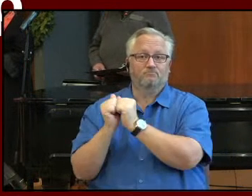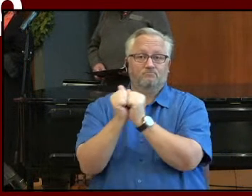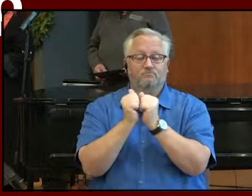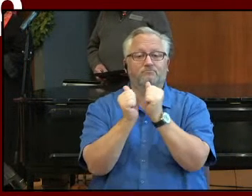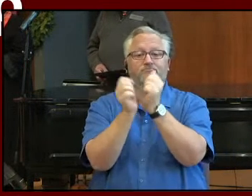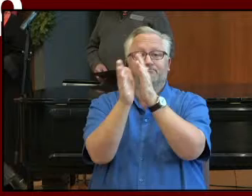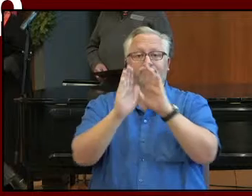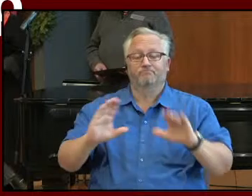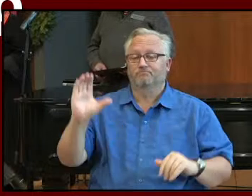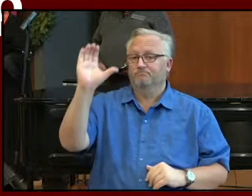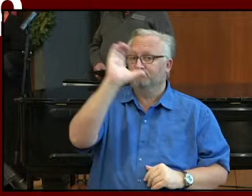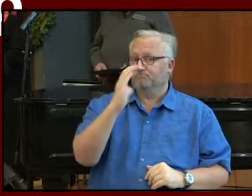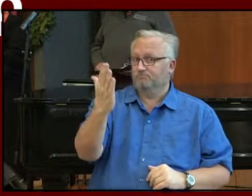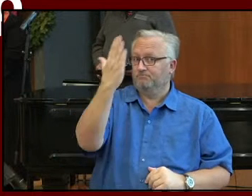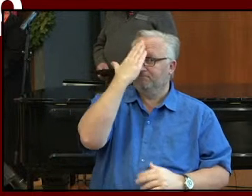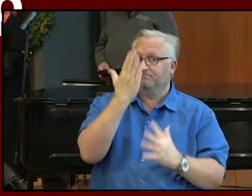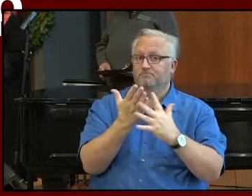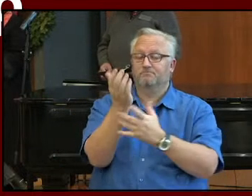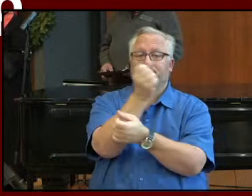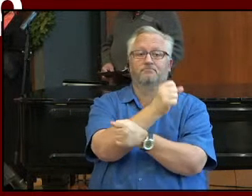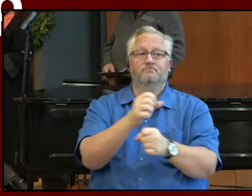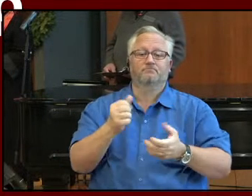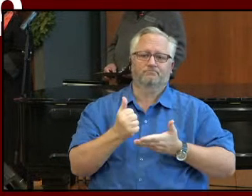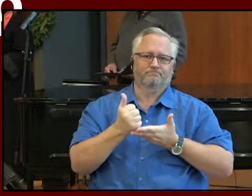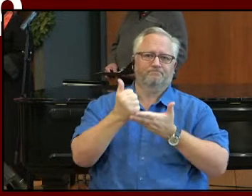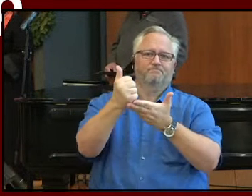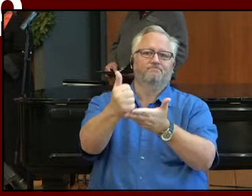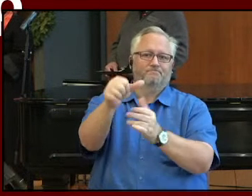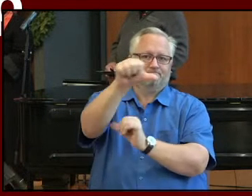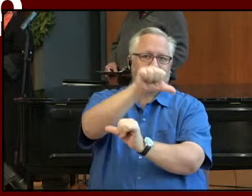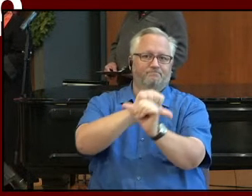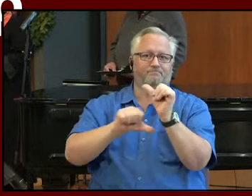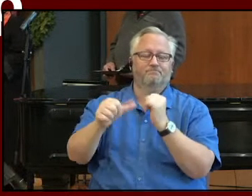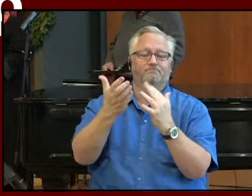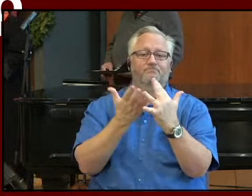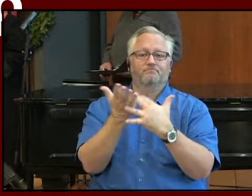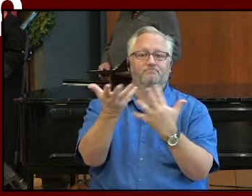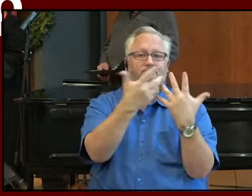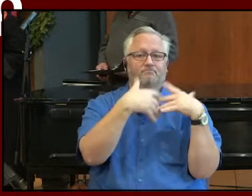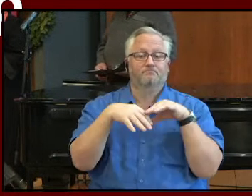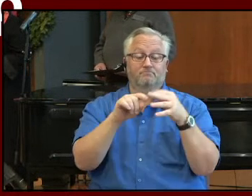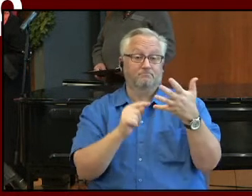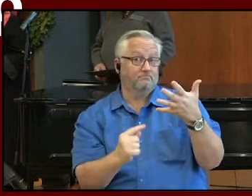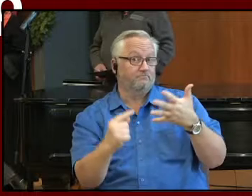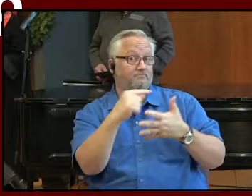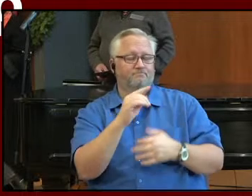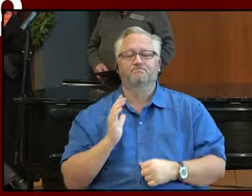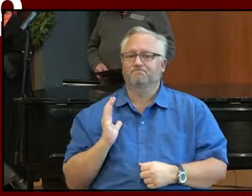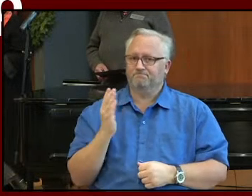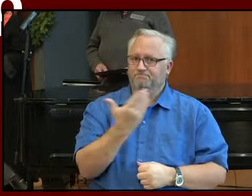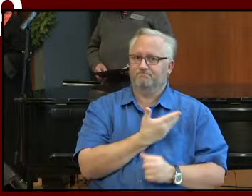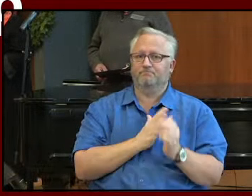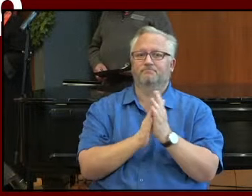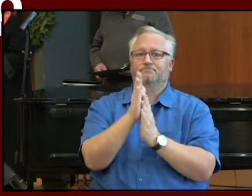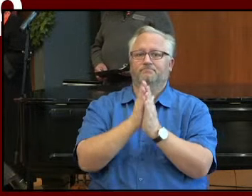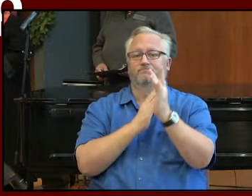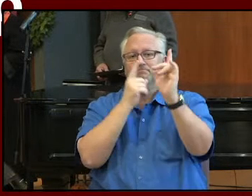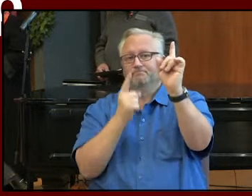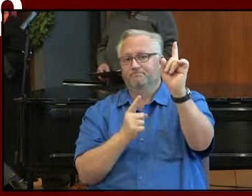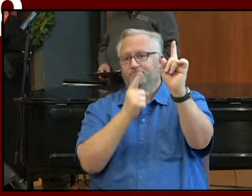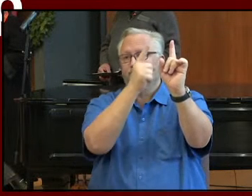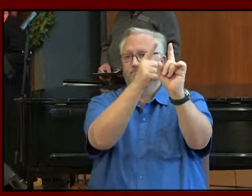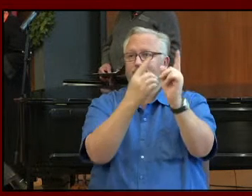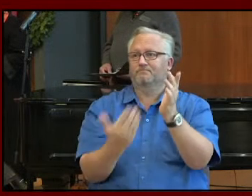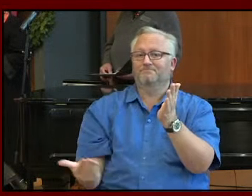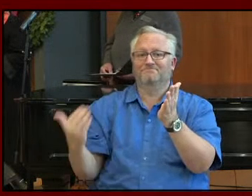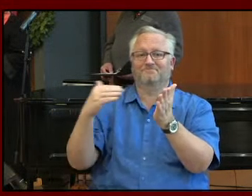in peace, to seek knowledge in freedom, and to help one another in fellowship. This is our